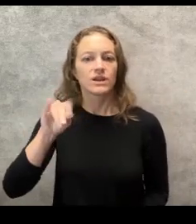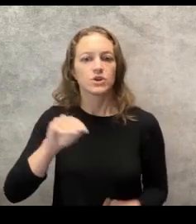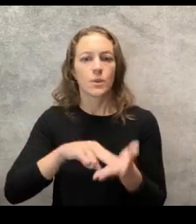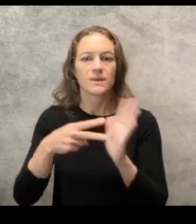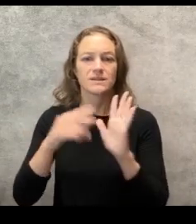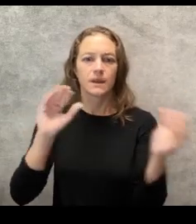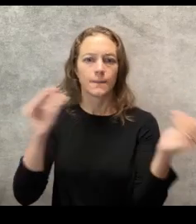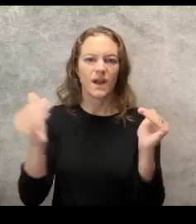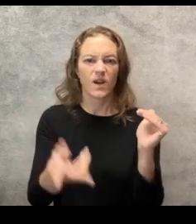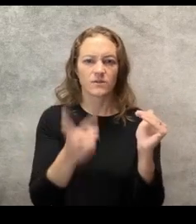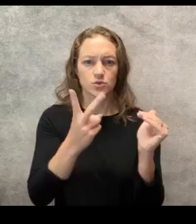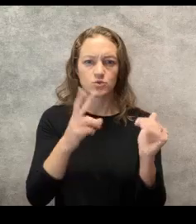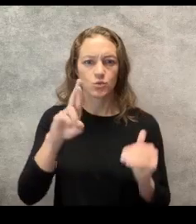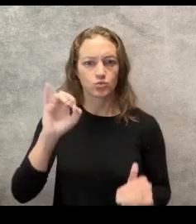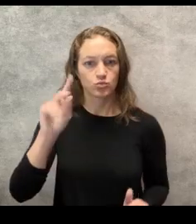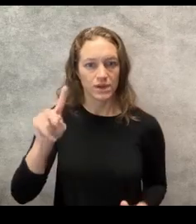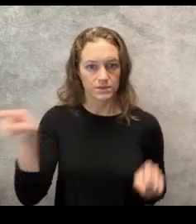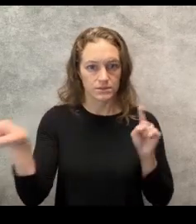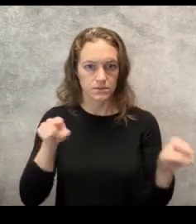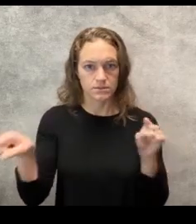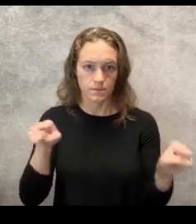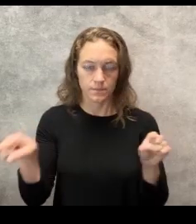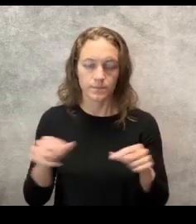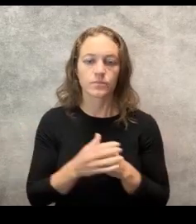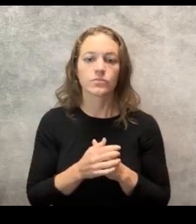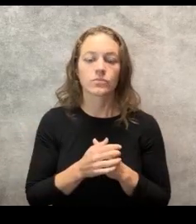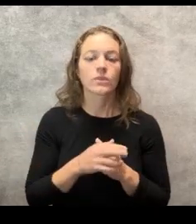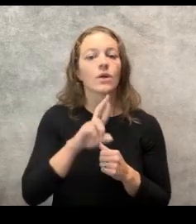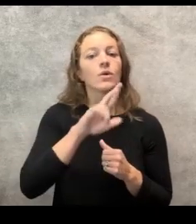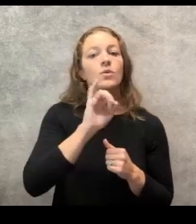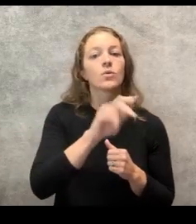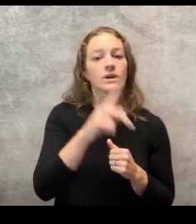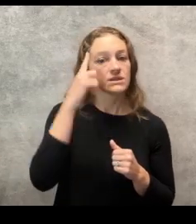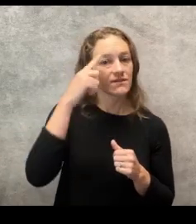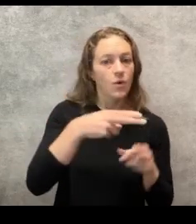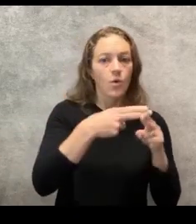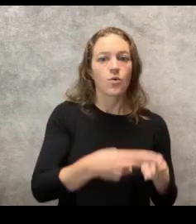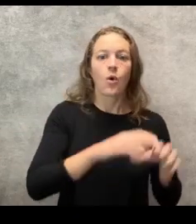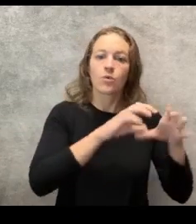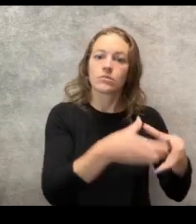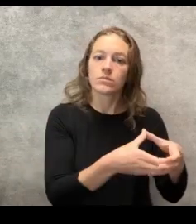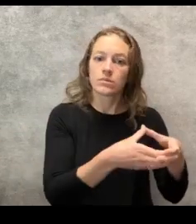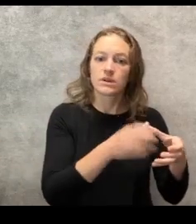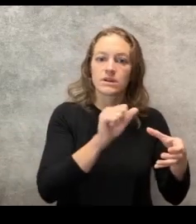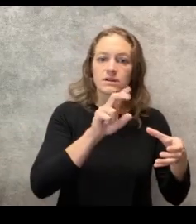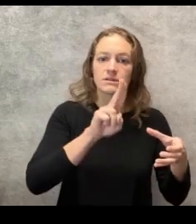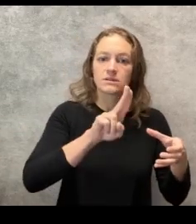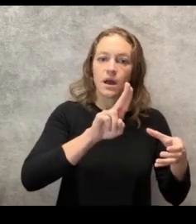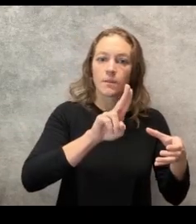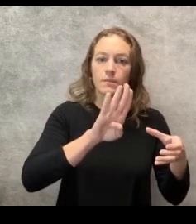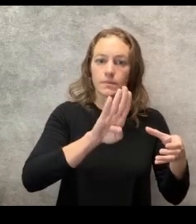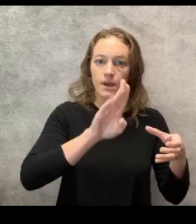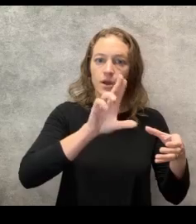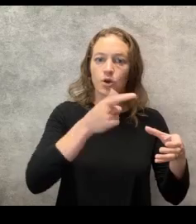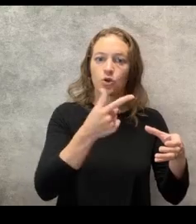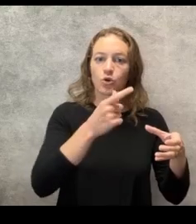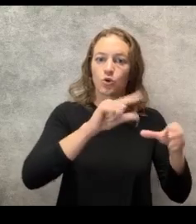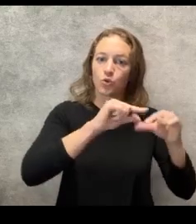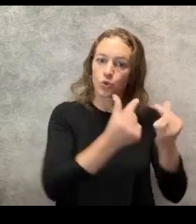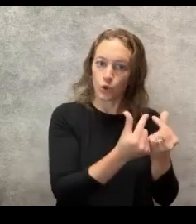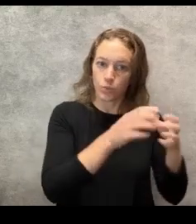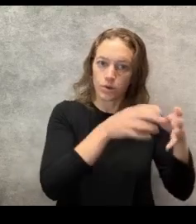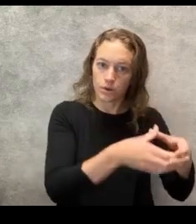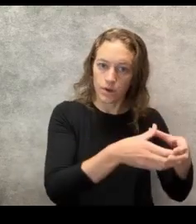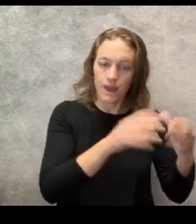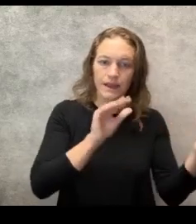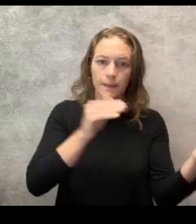risks. The risk of the subgroup under examination is compared to the risk of all